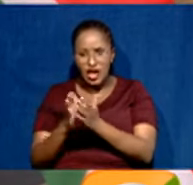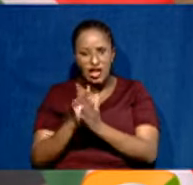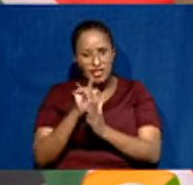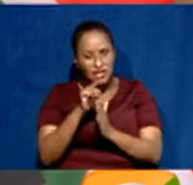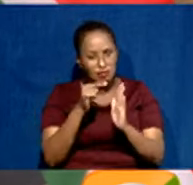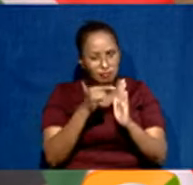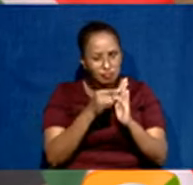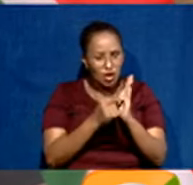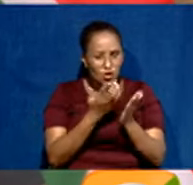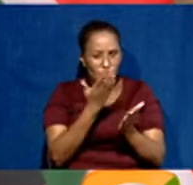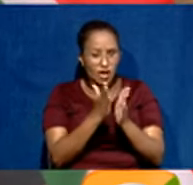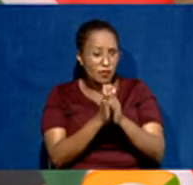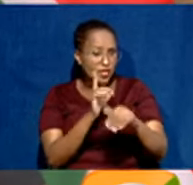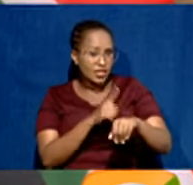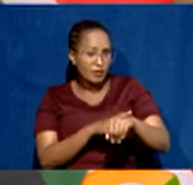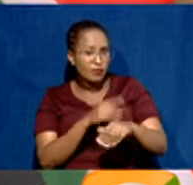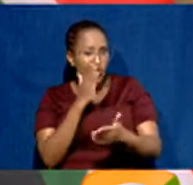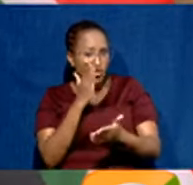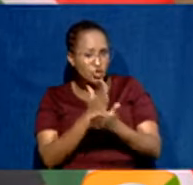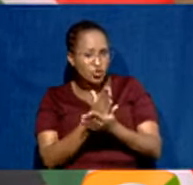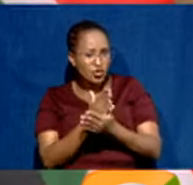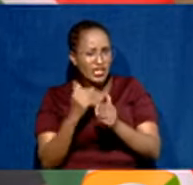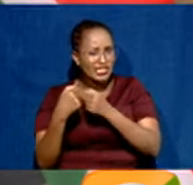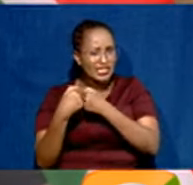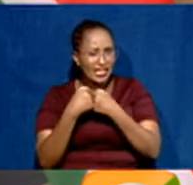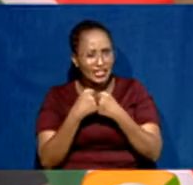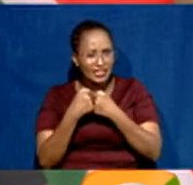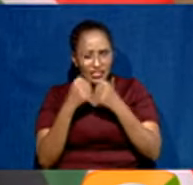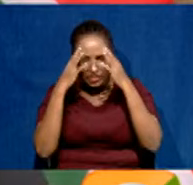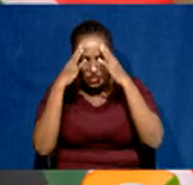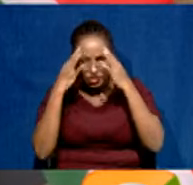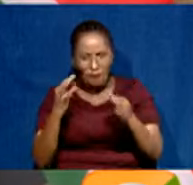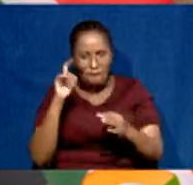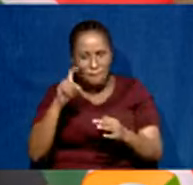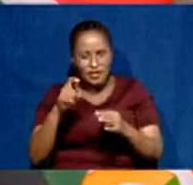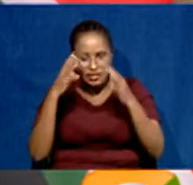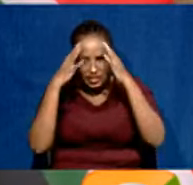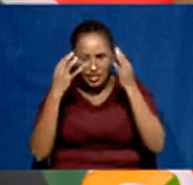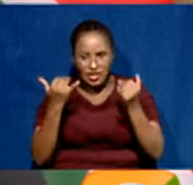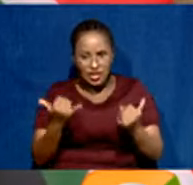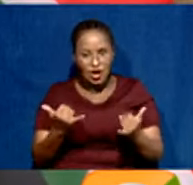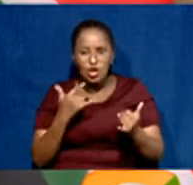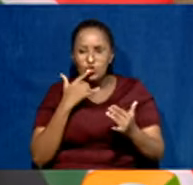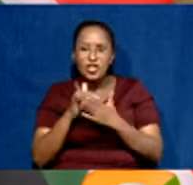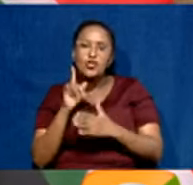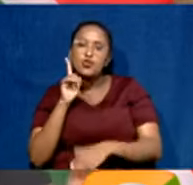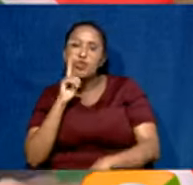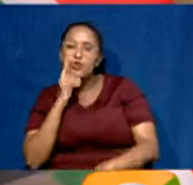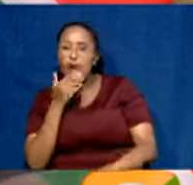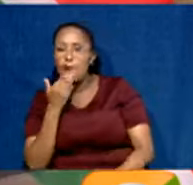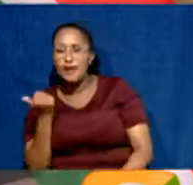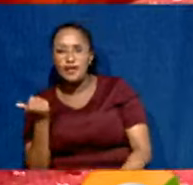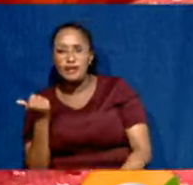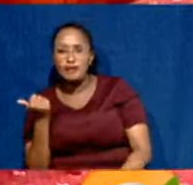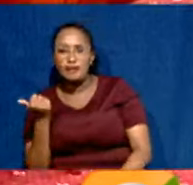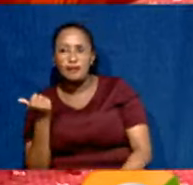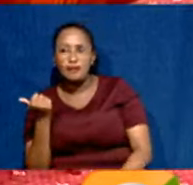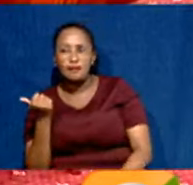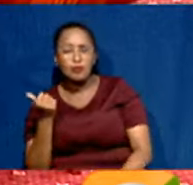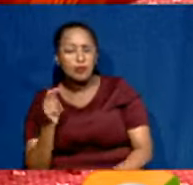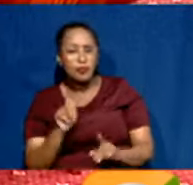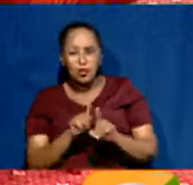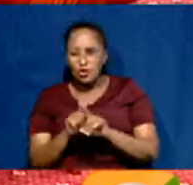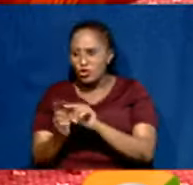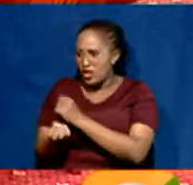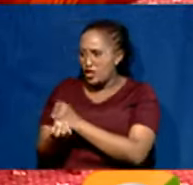point in time. It is the difficult decisions we have to make now so that tomorrow looks better. Mheshimiwa Rais, ufafanuzi wako wa